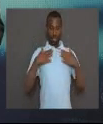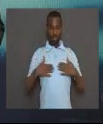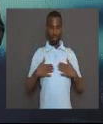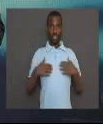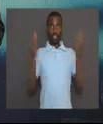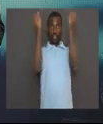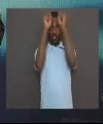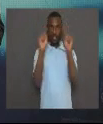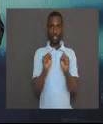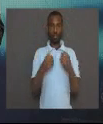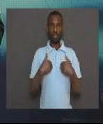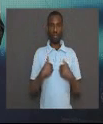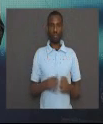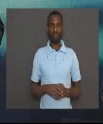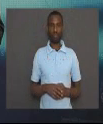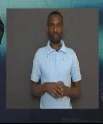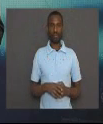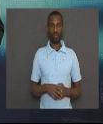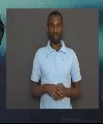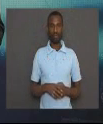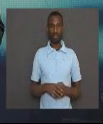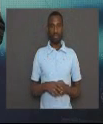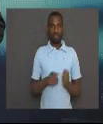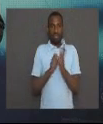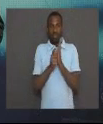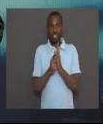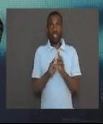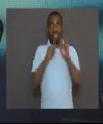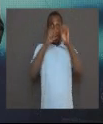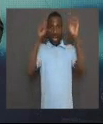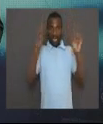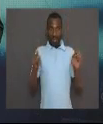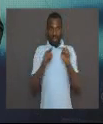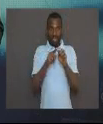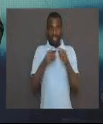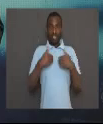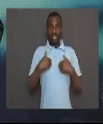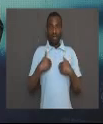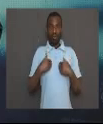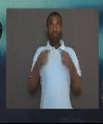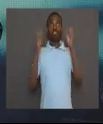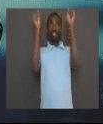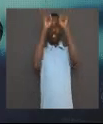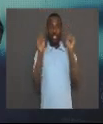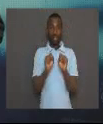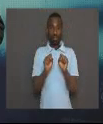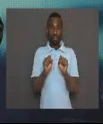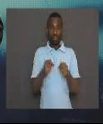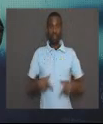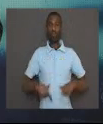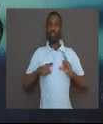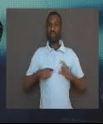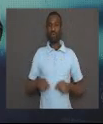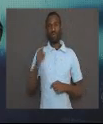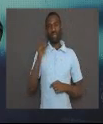If it had a rectangular body shape, the combination of air resistance and